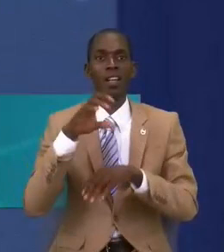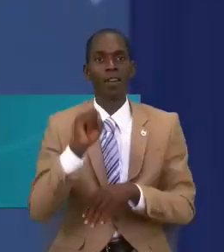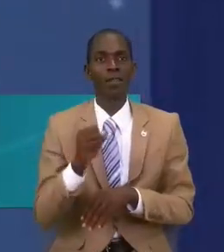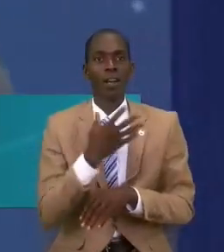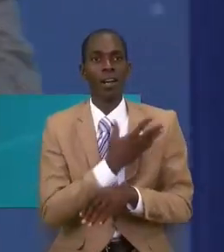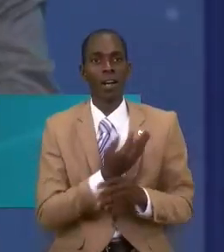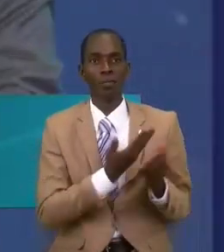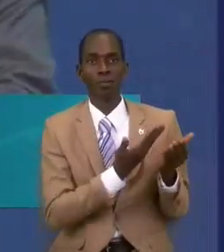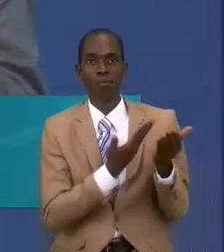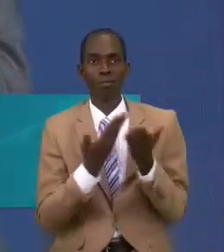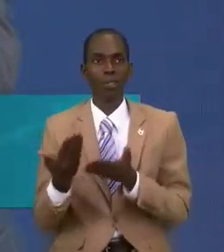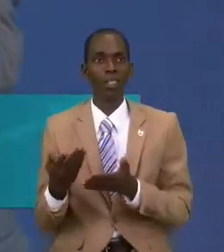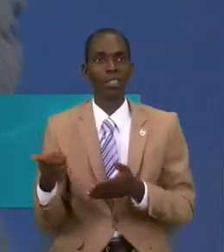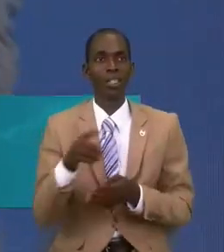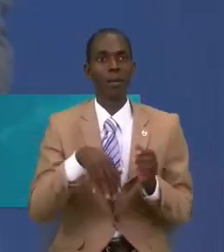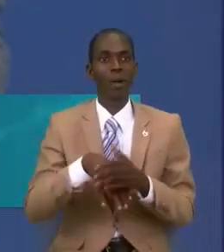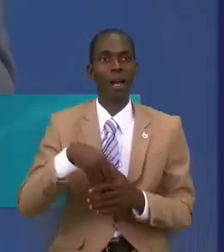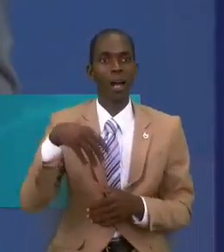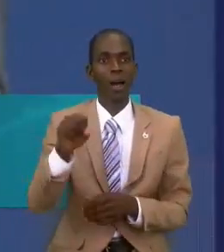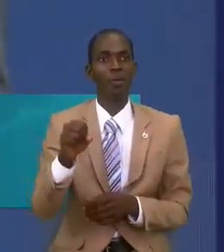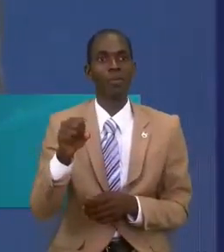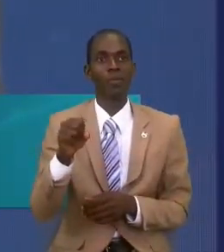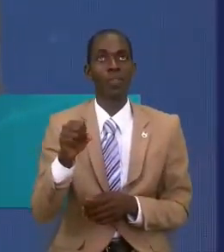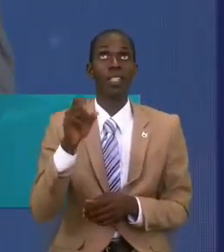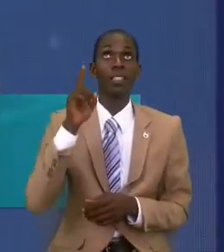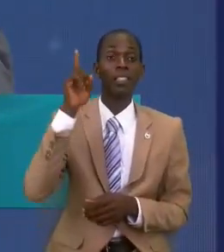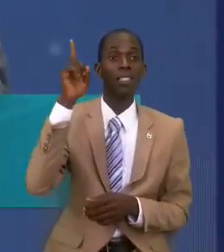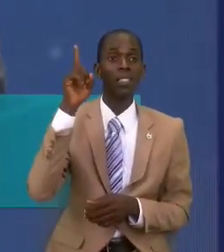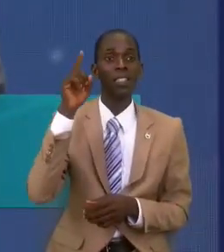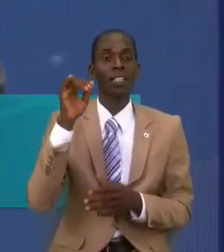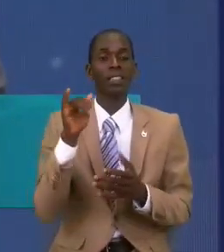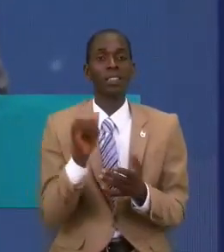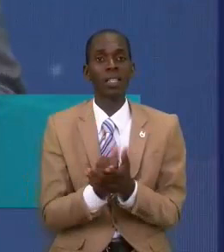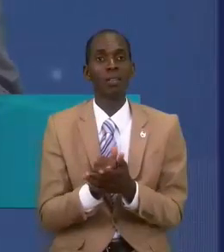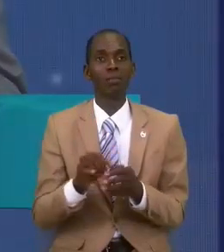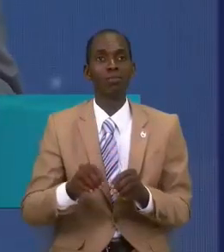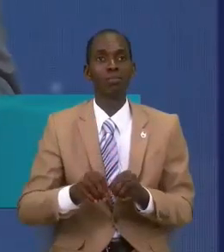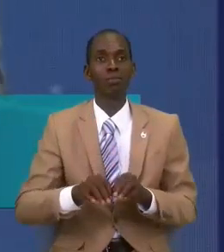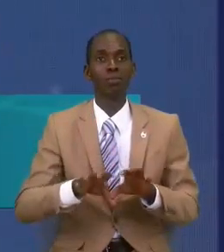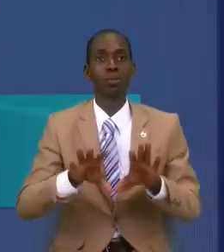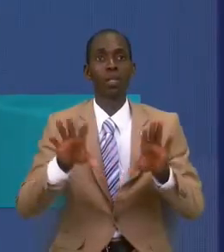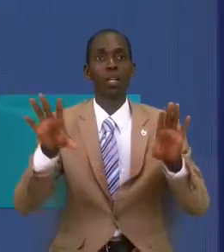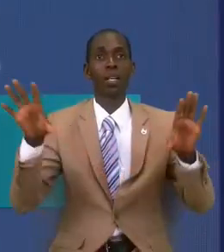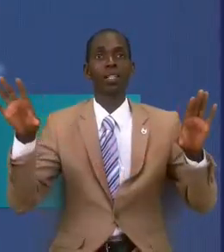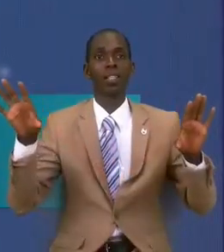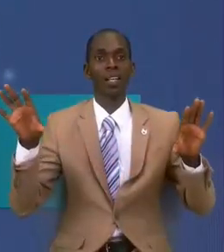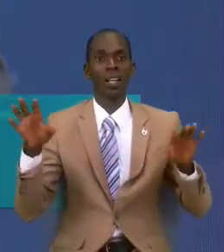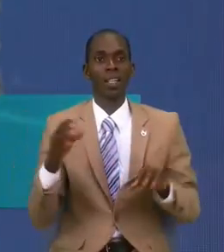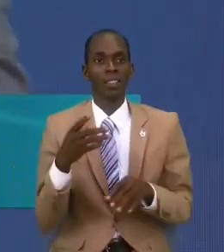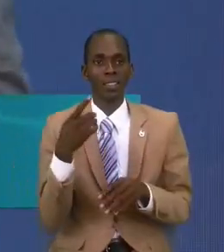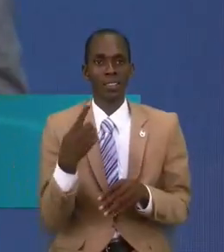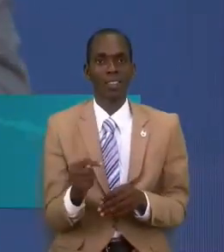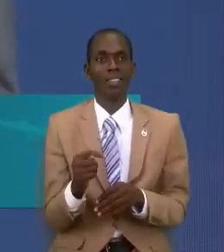he that spread forth the earth, and he which cometh, that